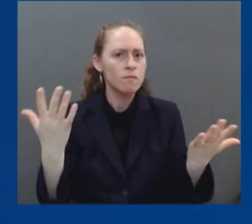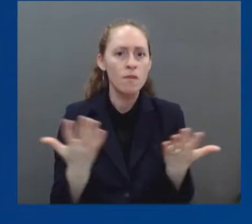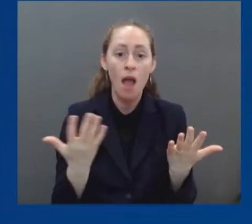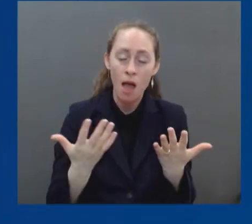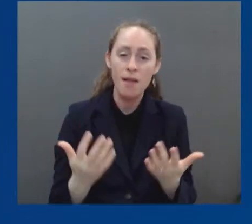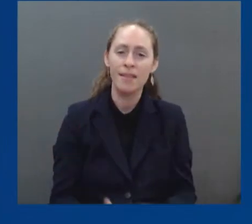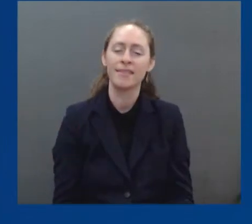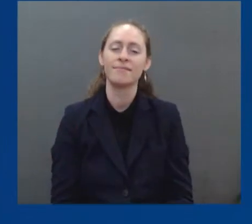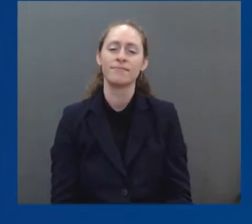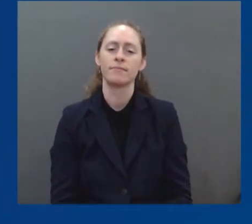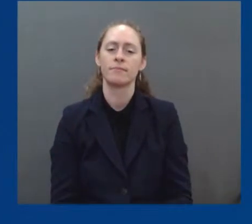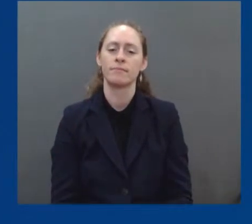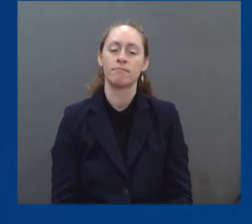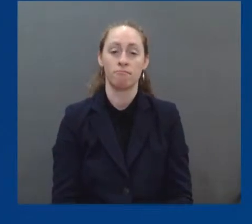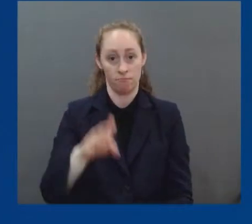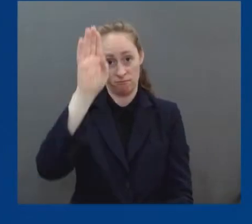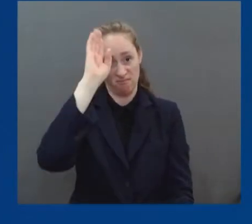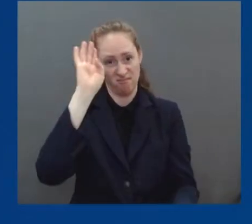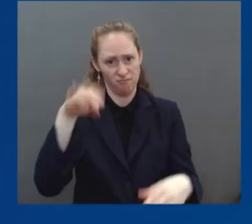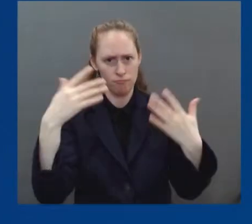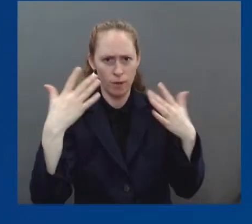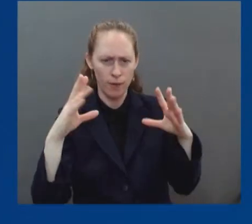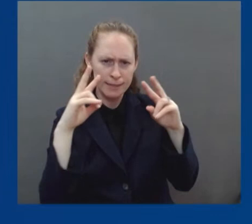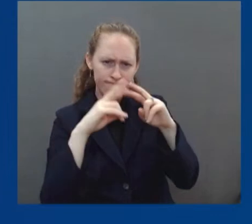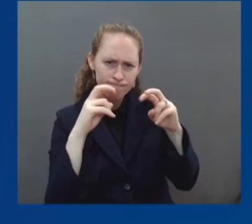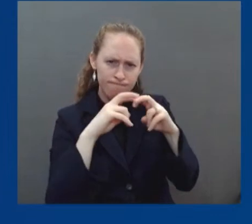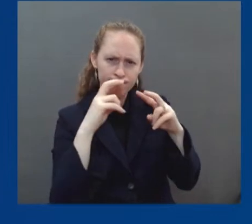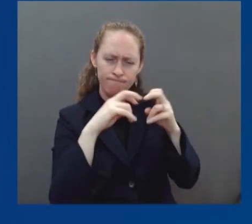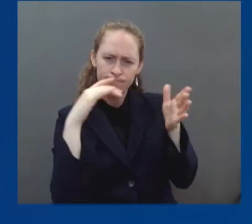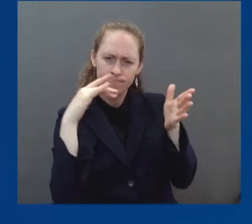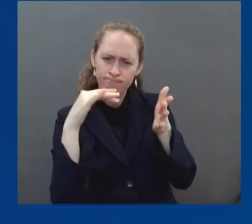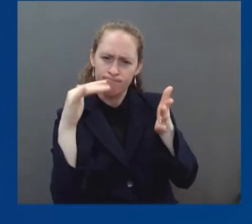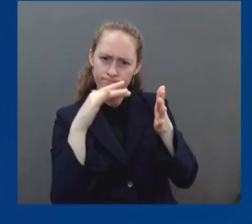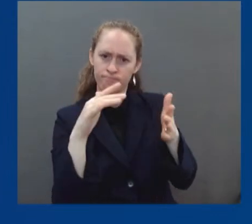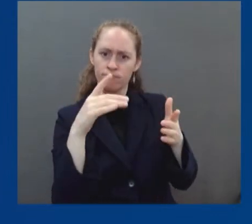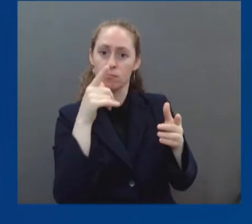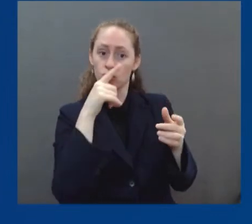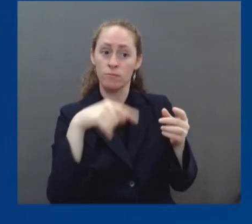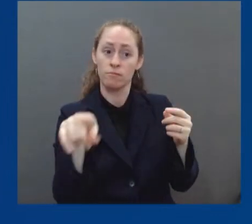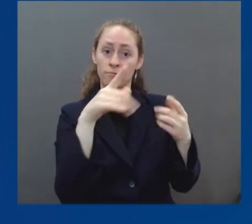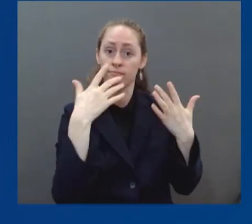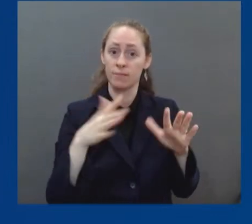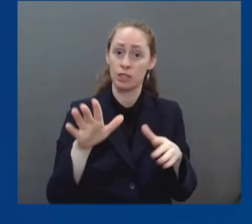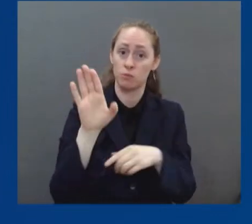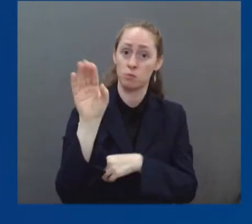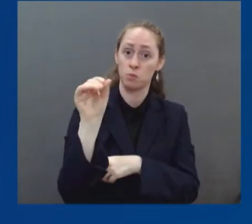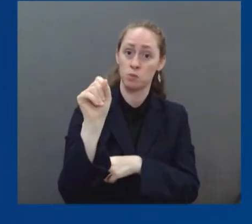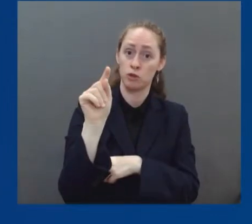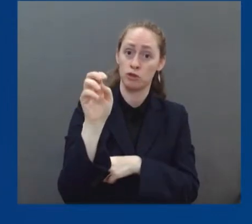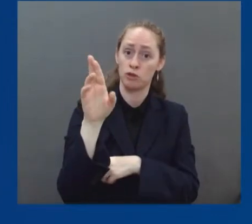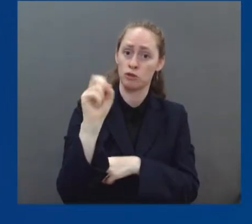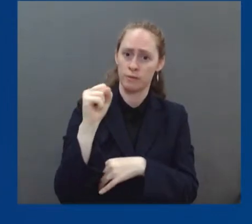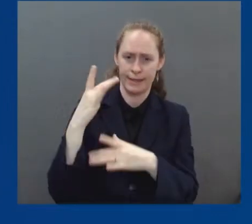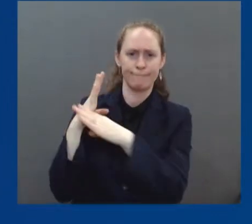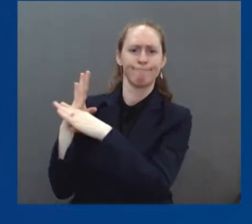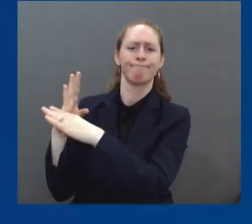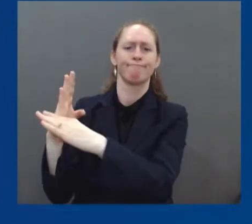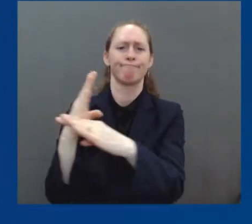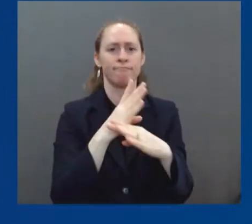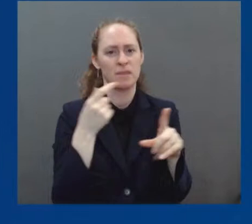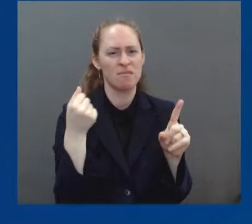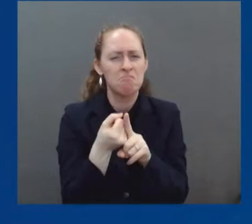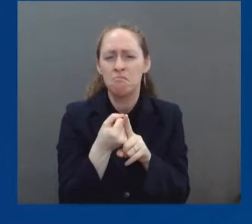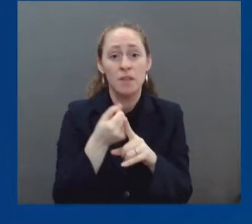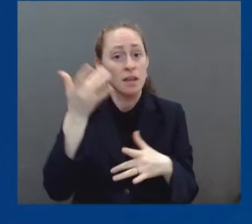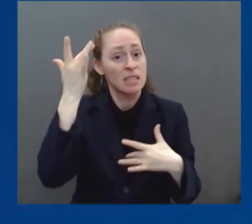that COVID-19 vaccine booster shots protect against serious illness, hospitalizations, and even death. That's a